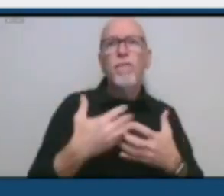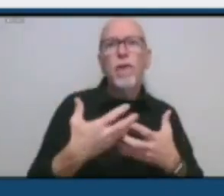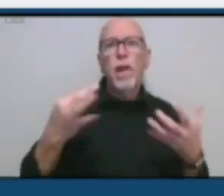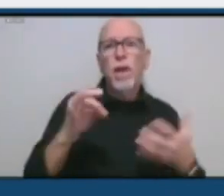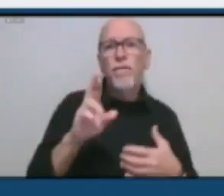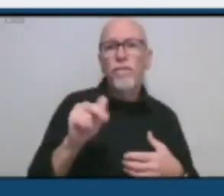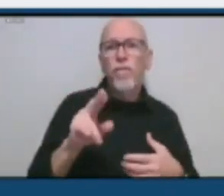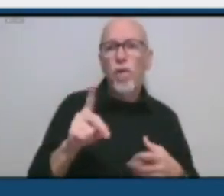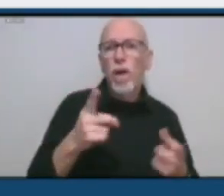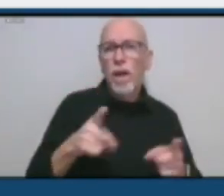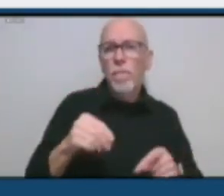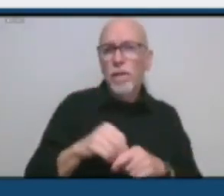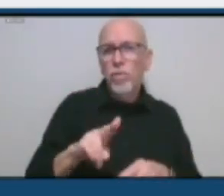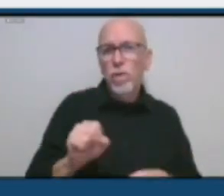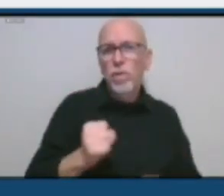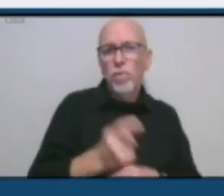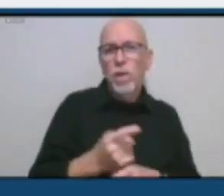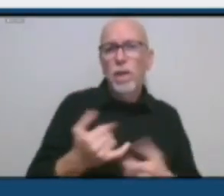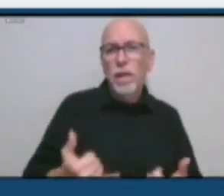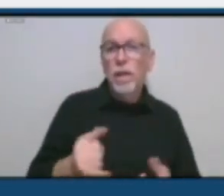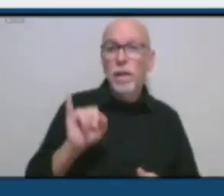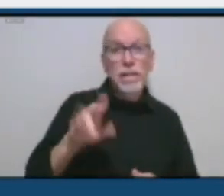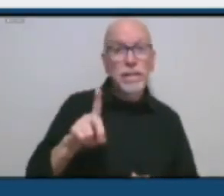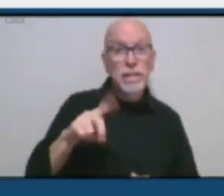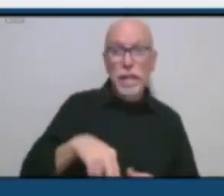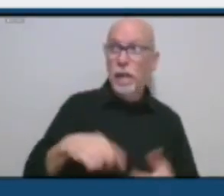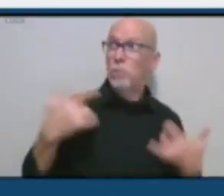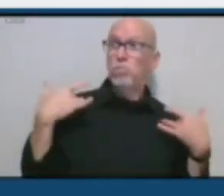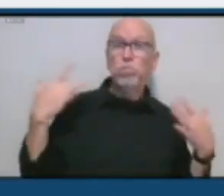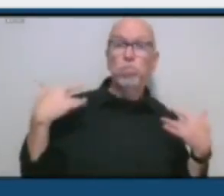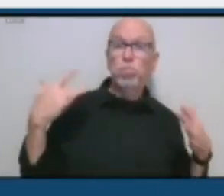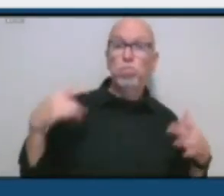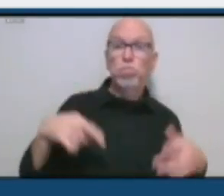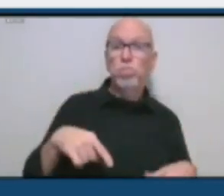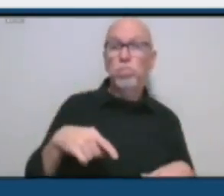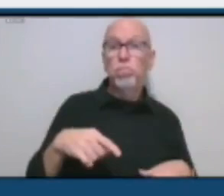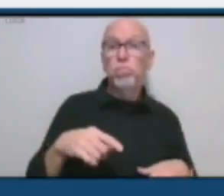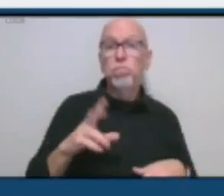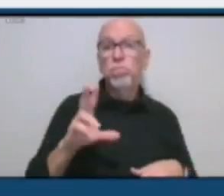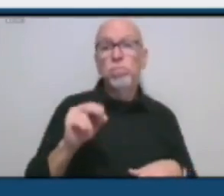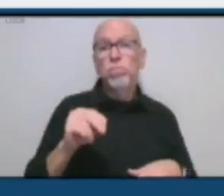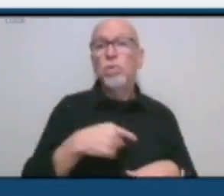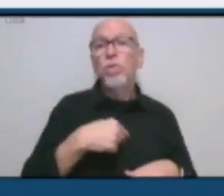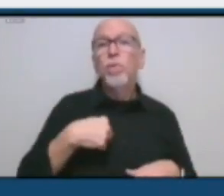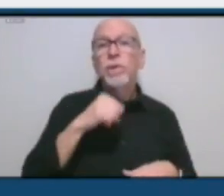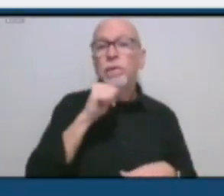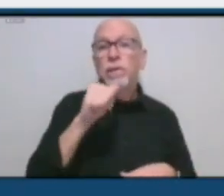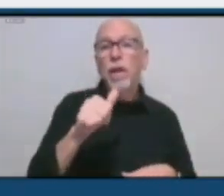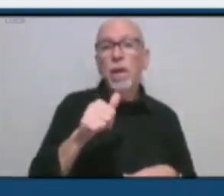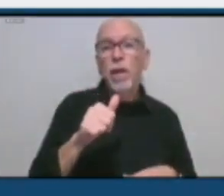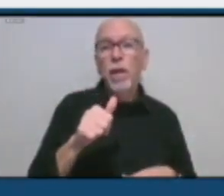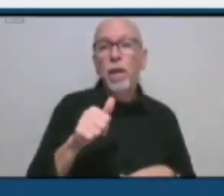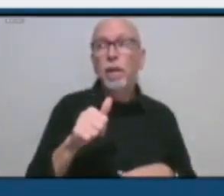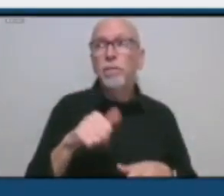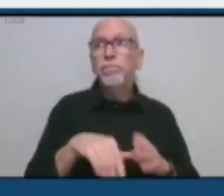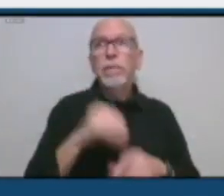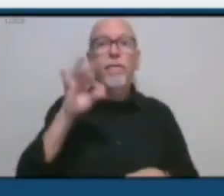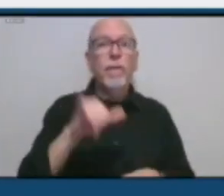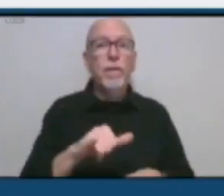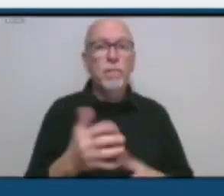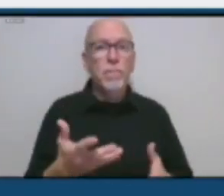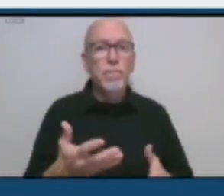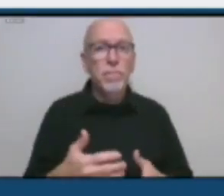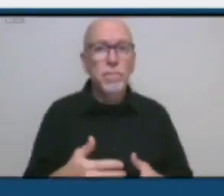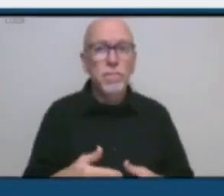in the United States right now. Indiana is not one of the states, or is not a state that's left out of that mix. So